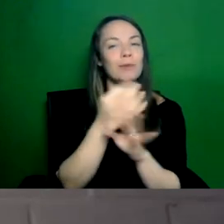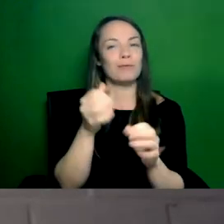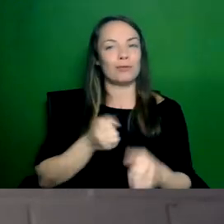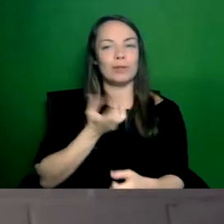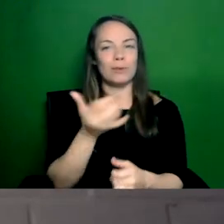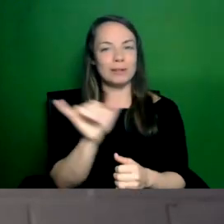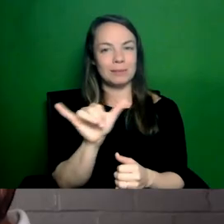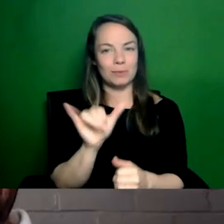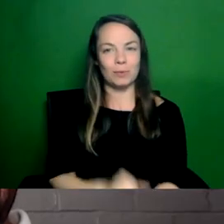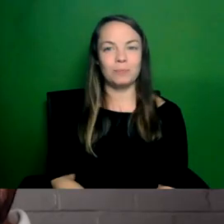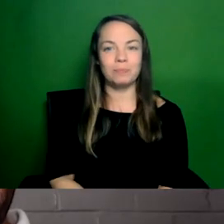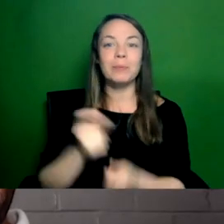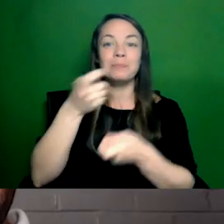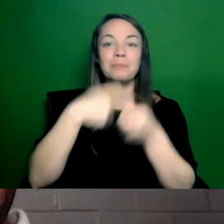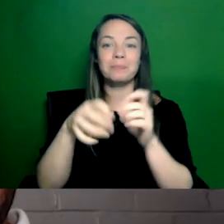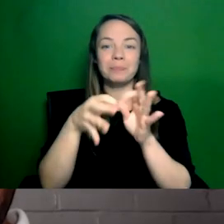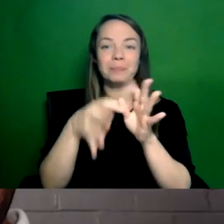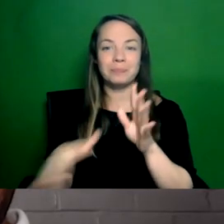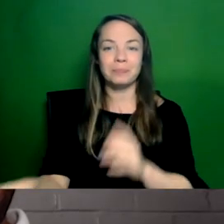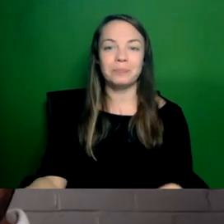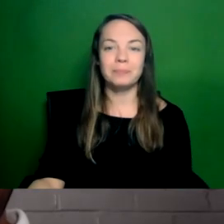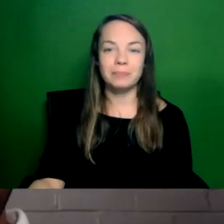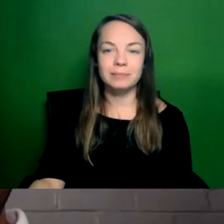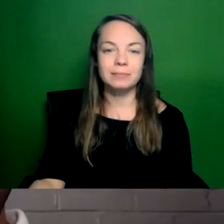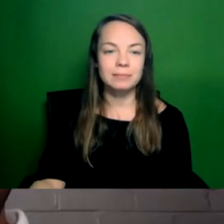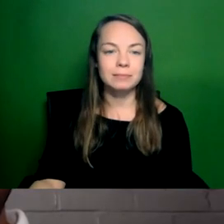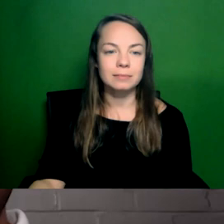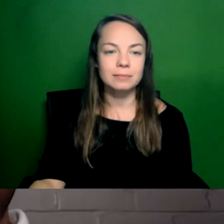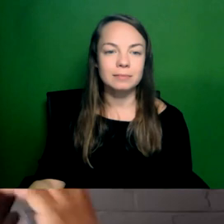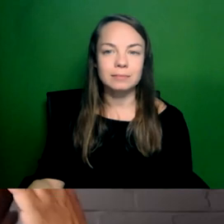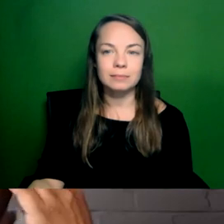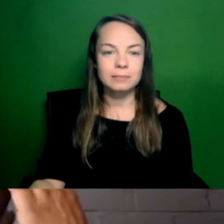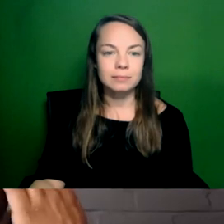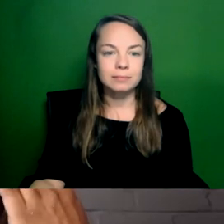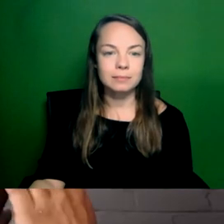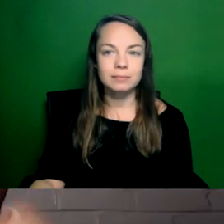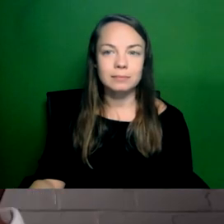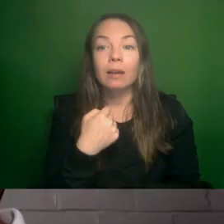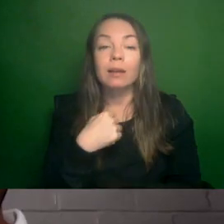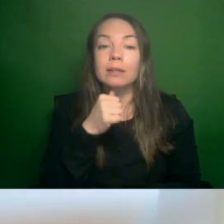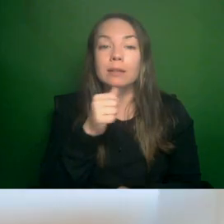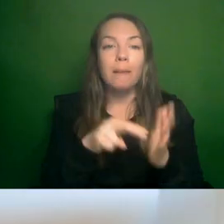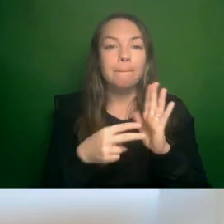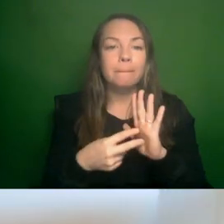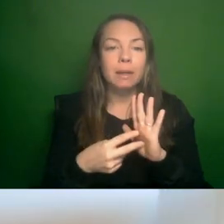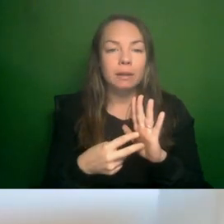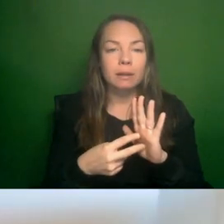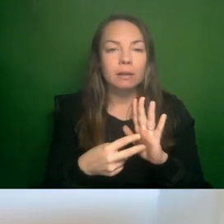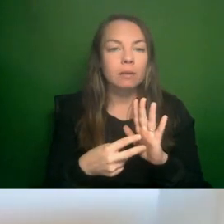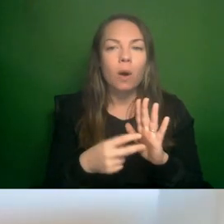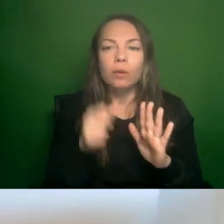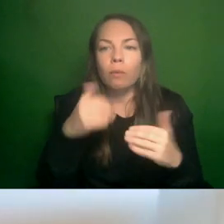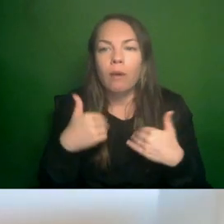themselves as well too. And I have a quick follow-up to say, it is also not the absence of harmful thoughts